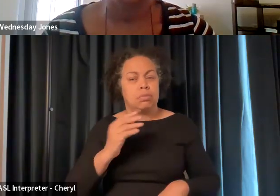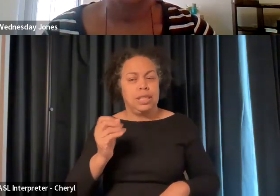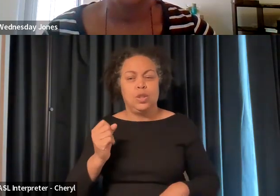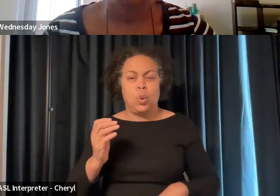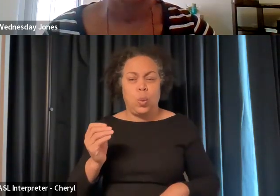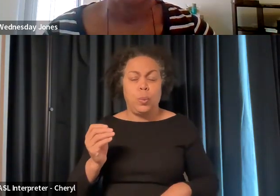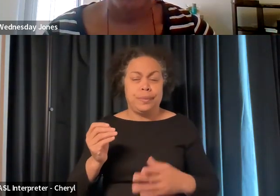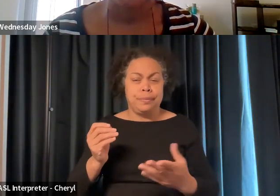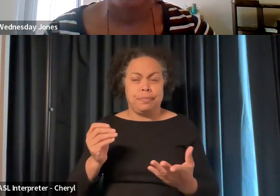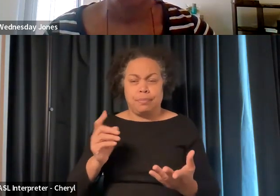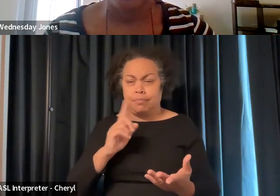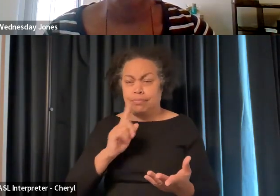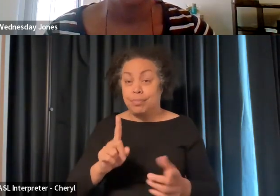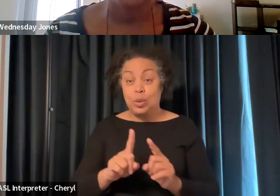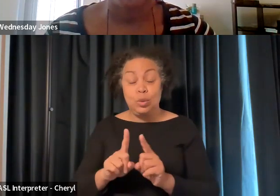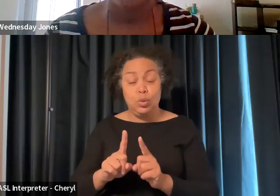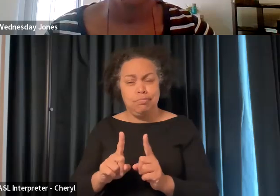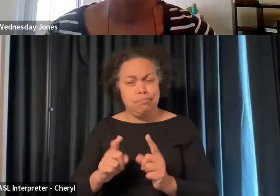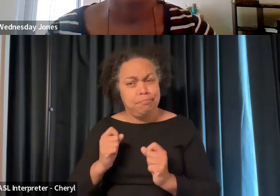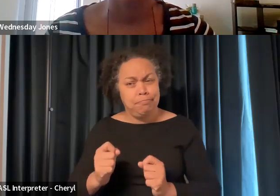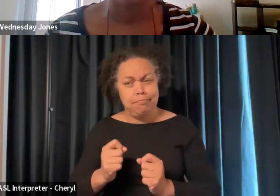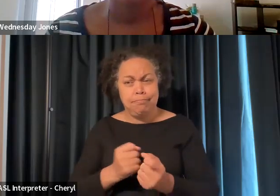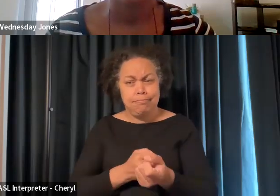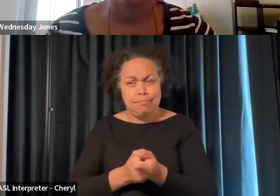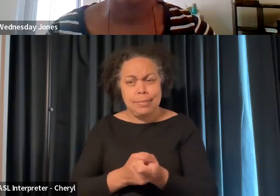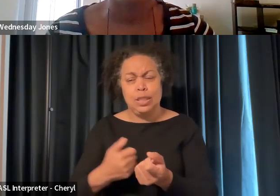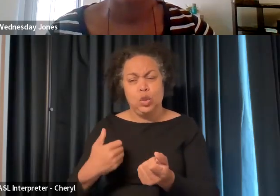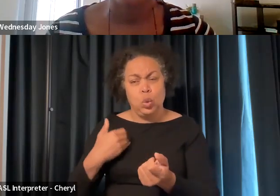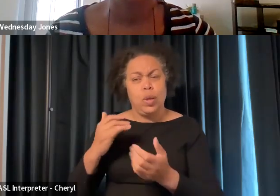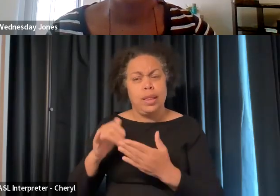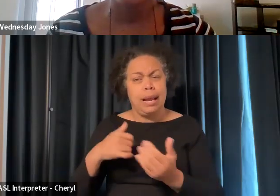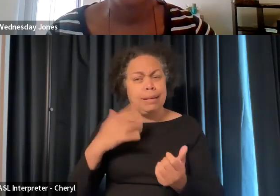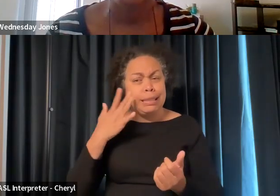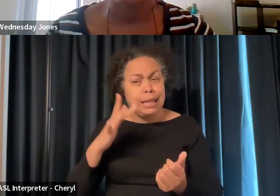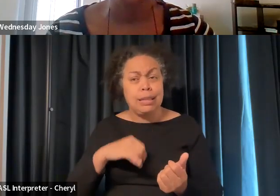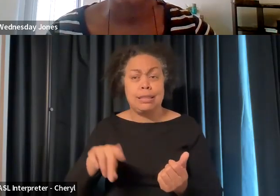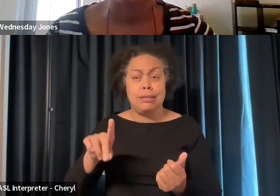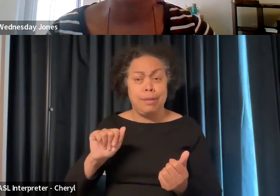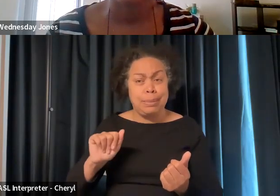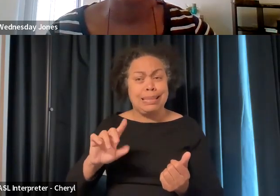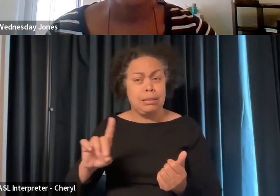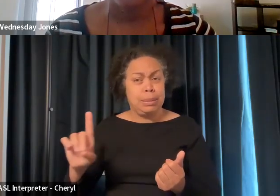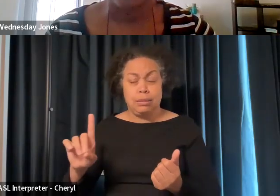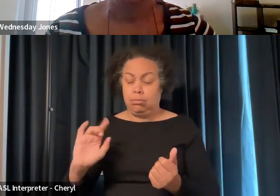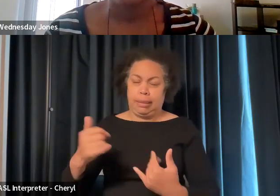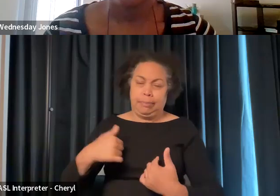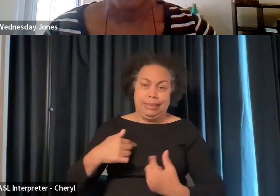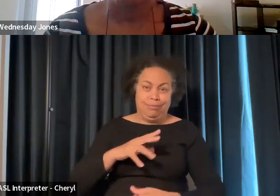I'm also really passionate about making sure that youth with intellectual and developmental disabilities like myself are included.